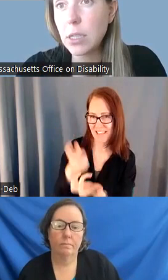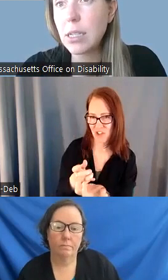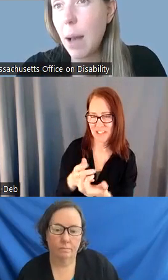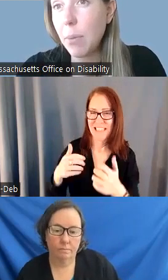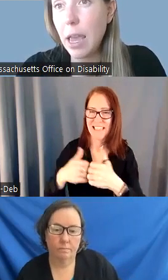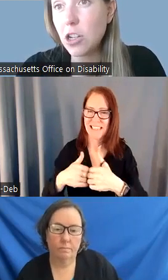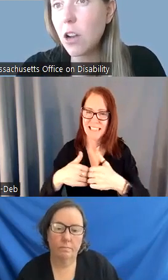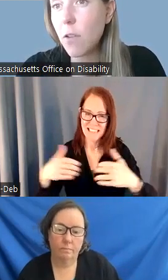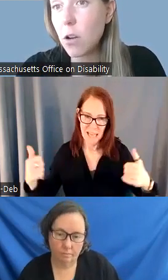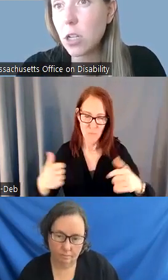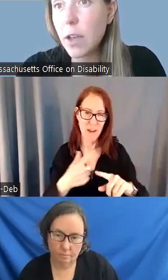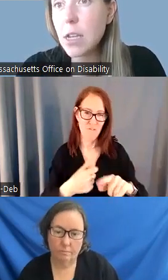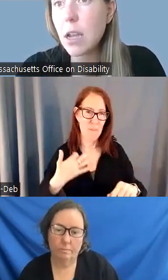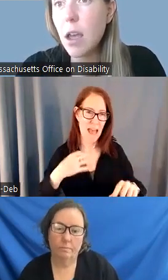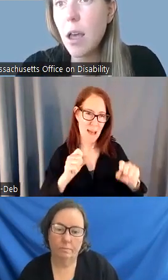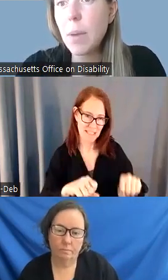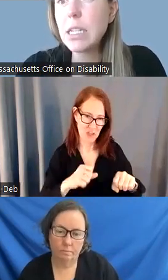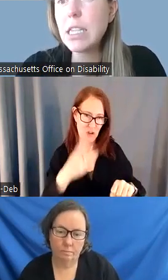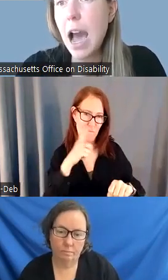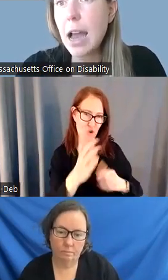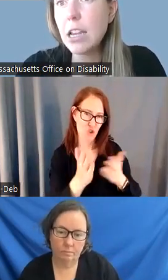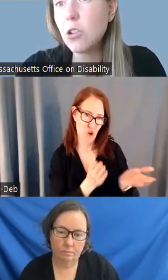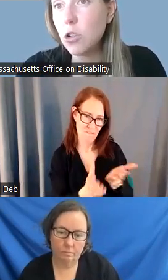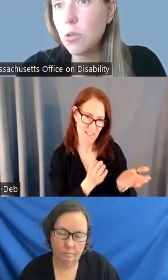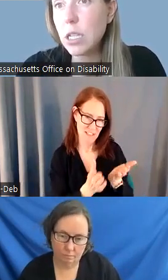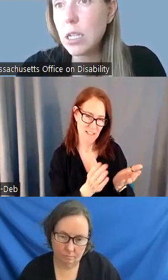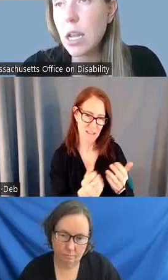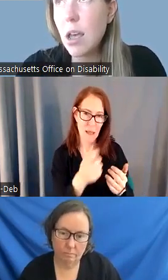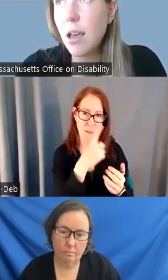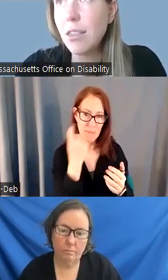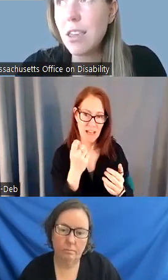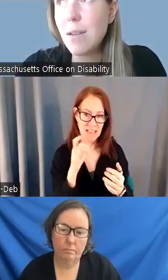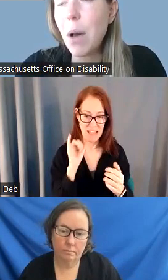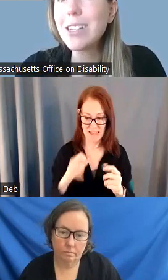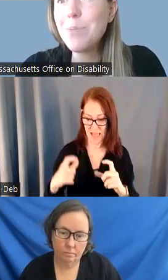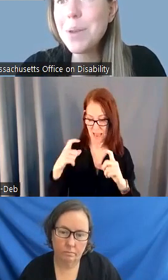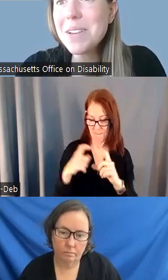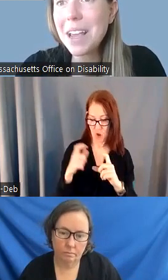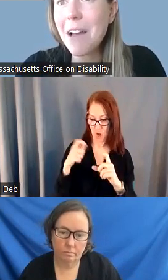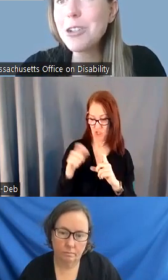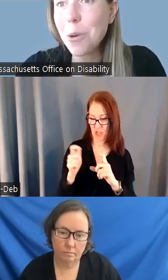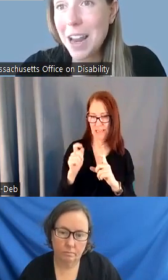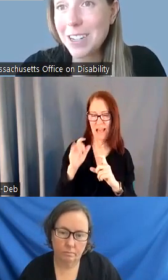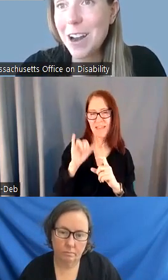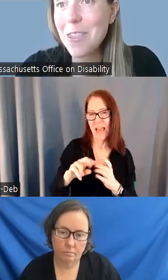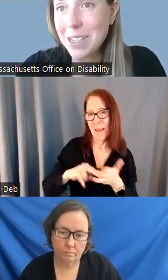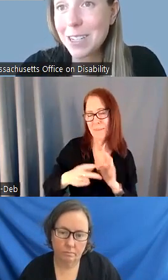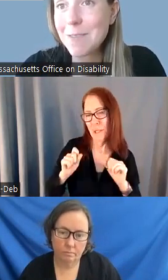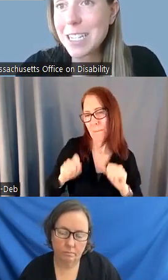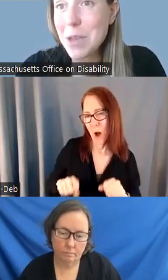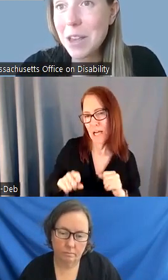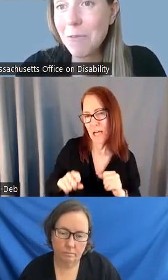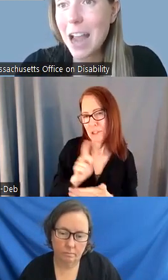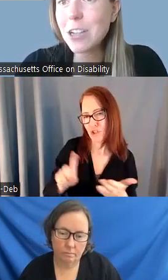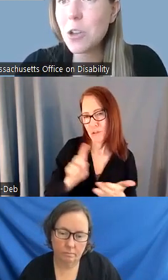the person's application for a service, because that introduces the possibility of discrimination on the basis